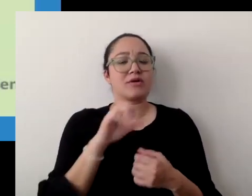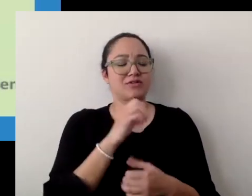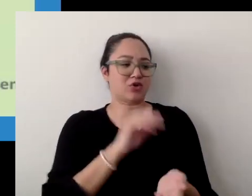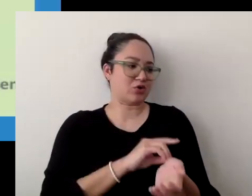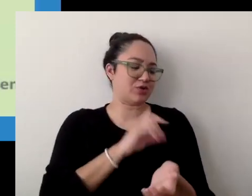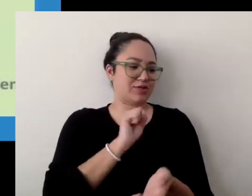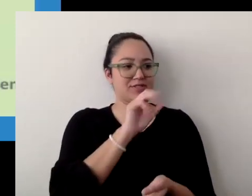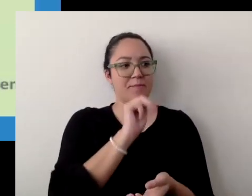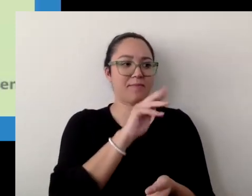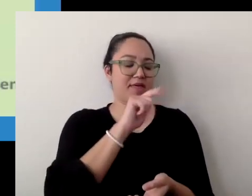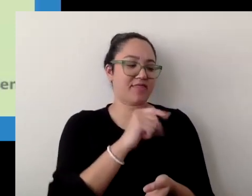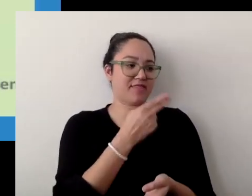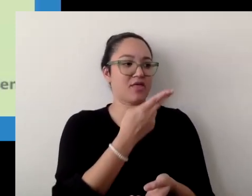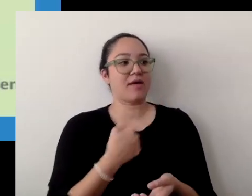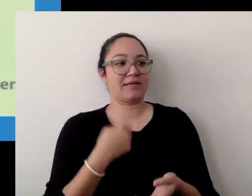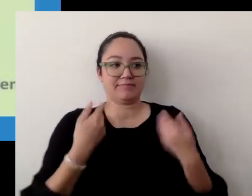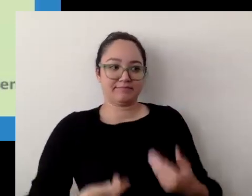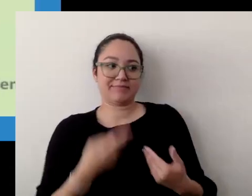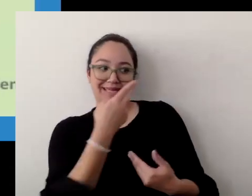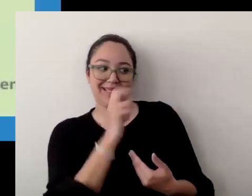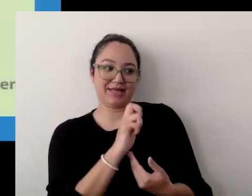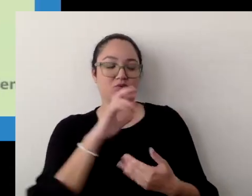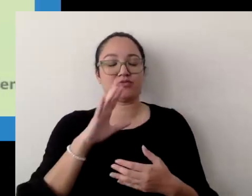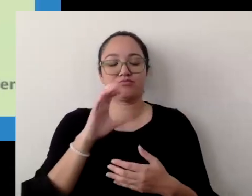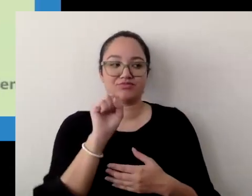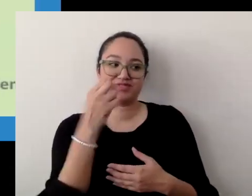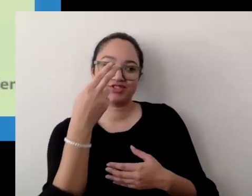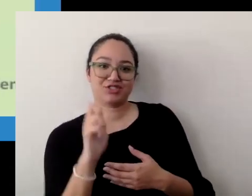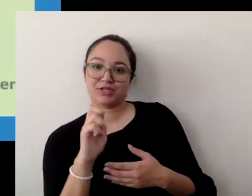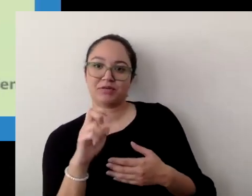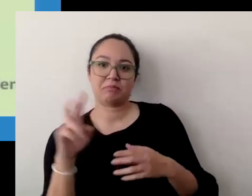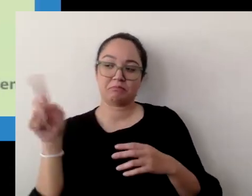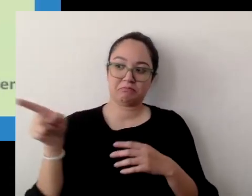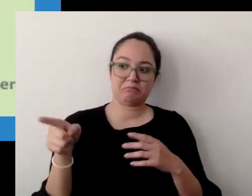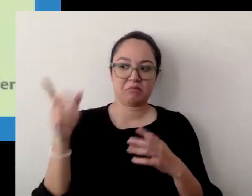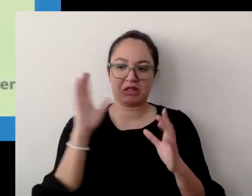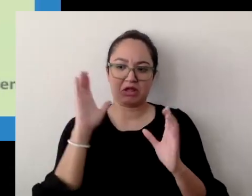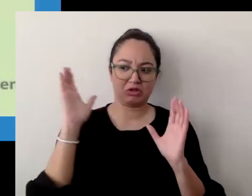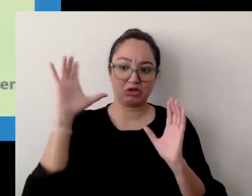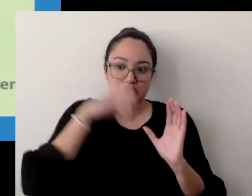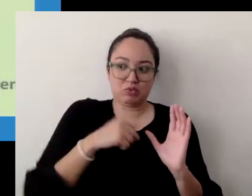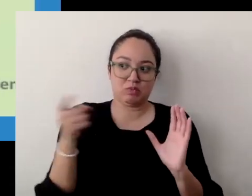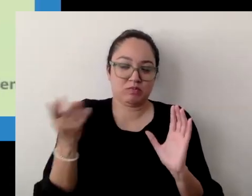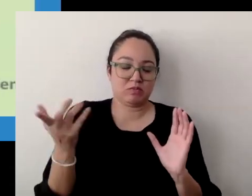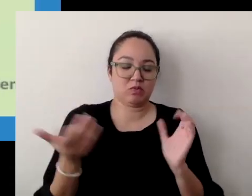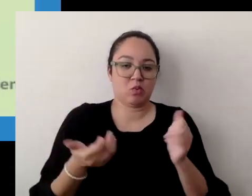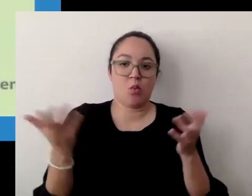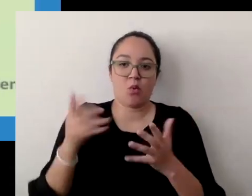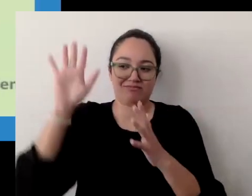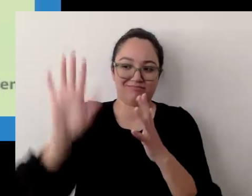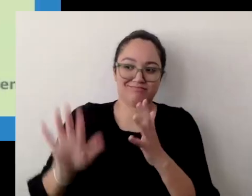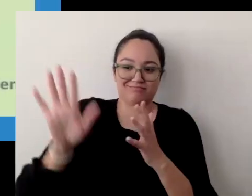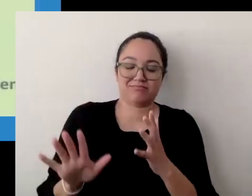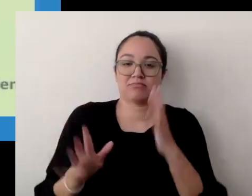My pronoun is he," or "My pronoun is she," depending on what the interpreter is perceiving the gender of that doctor to be.